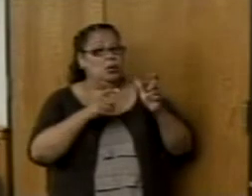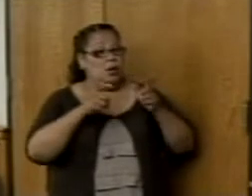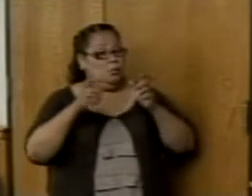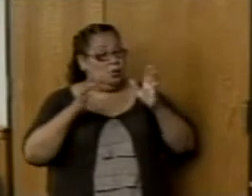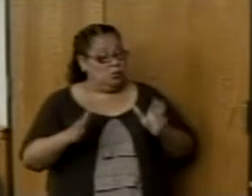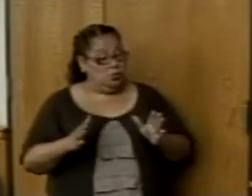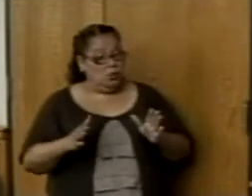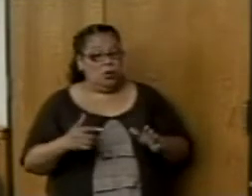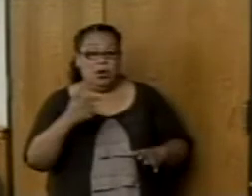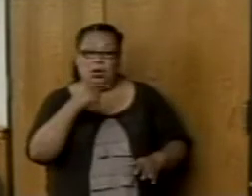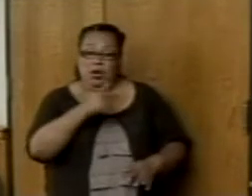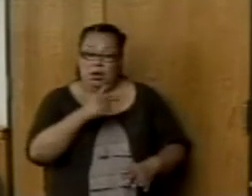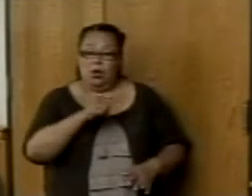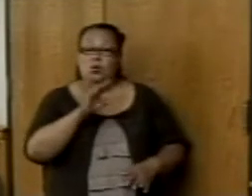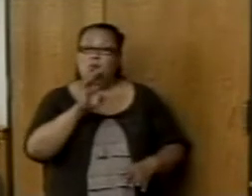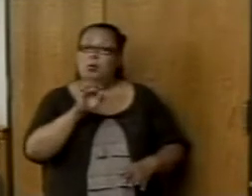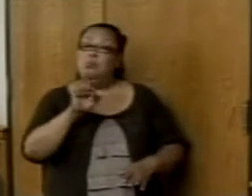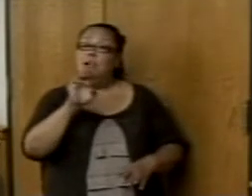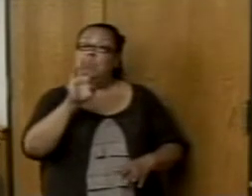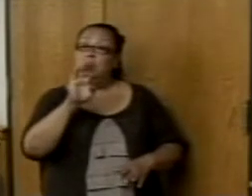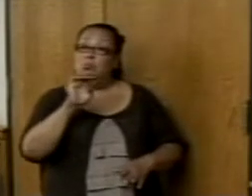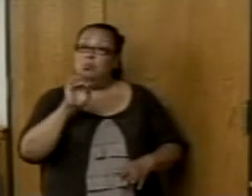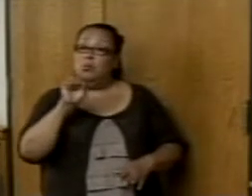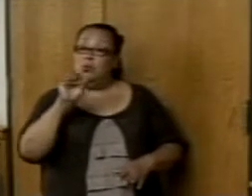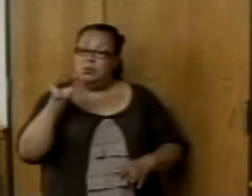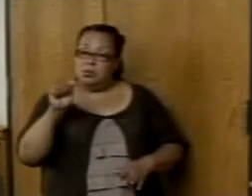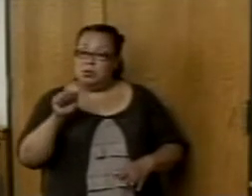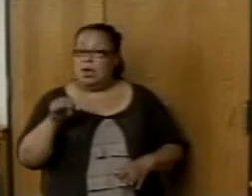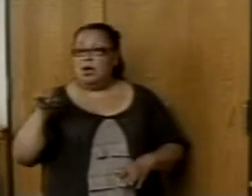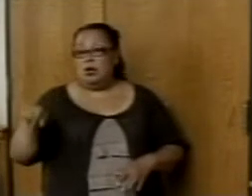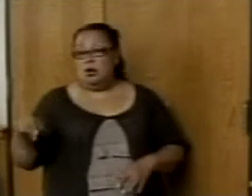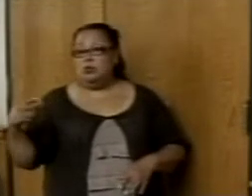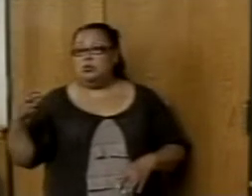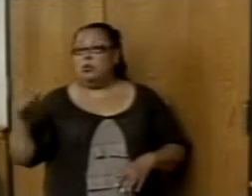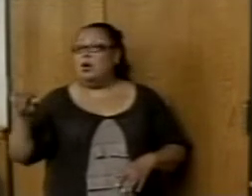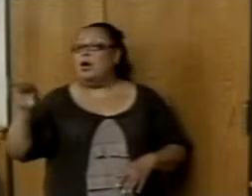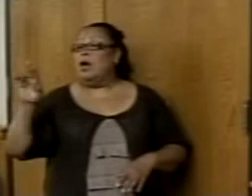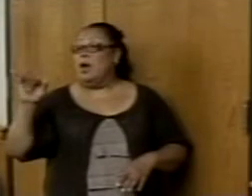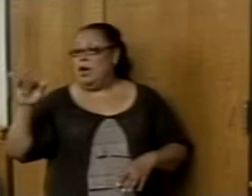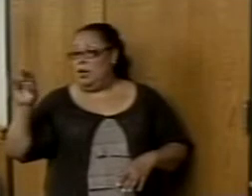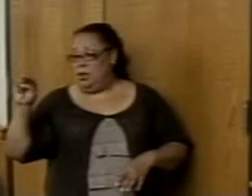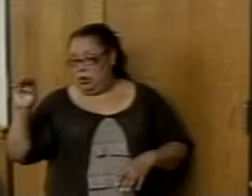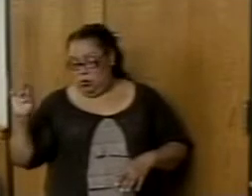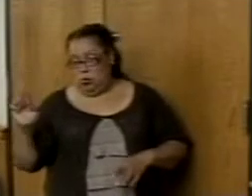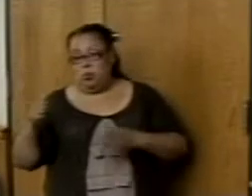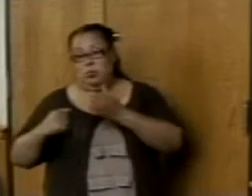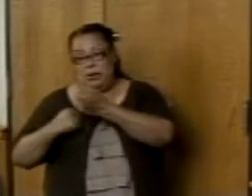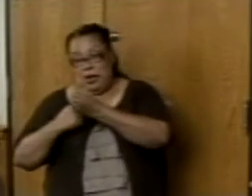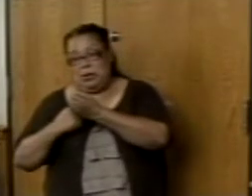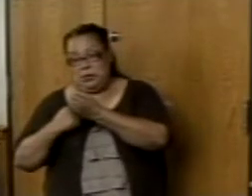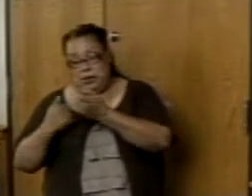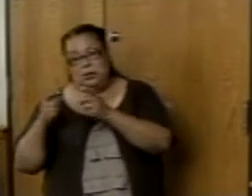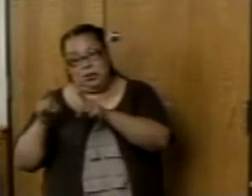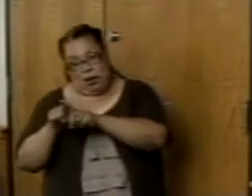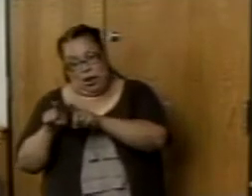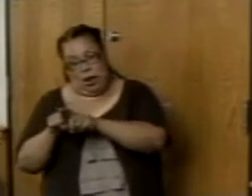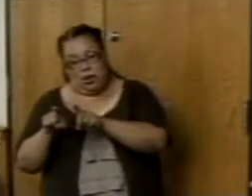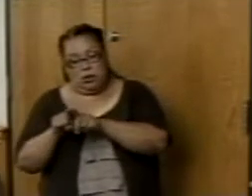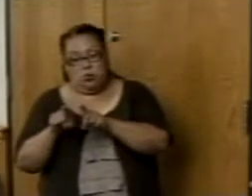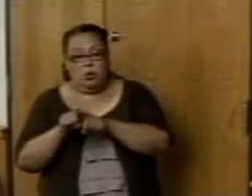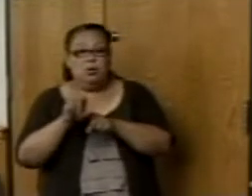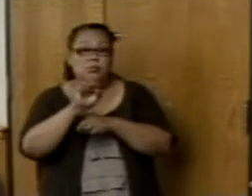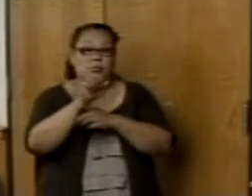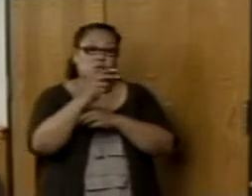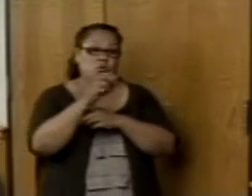Mr. Barbosa from the Transportation Department, as well as Mr. Haynes, who will be assisting as well. Mr.